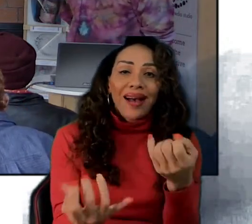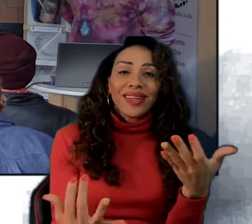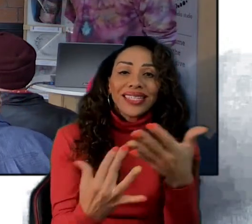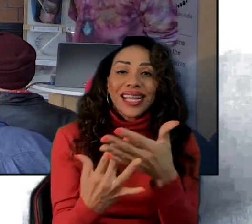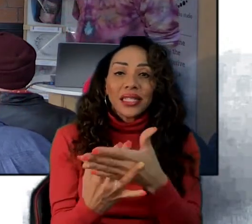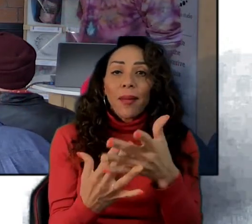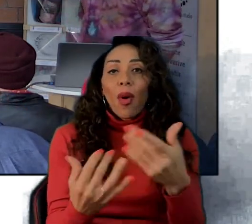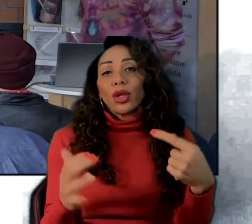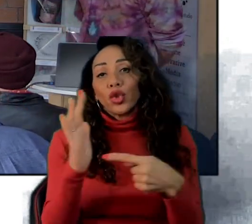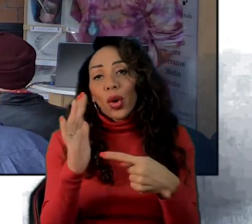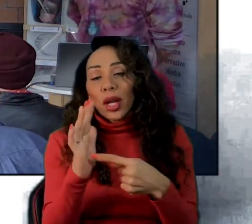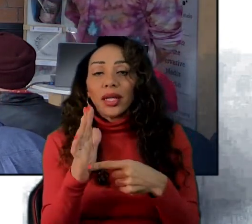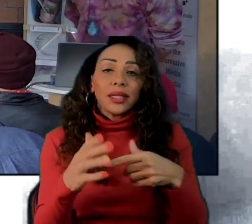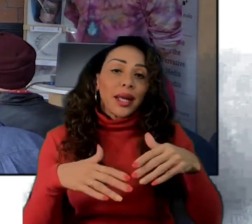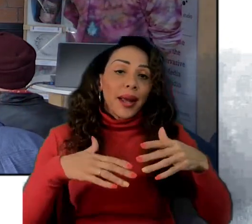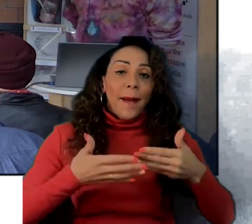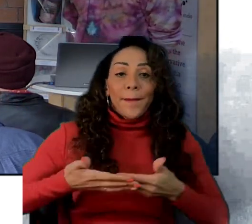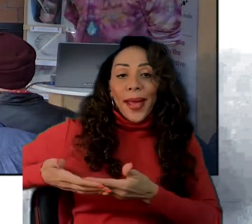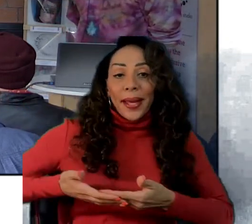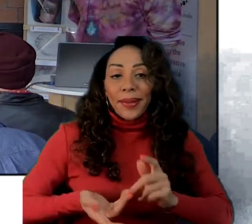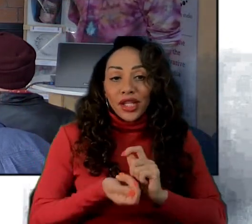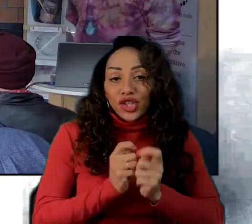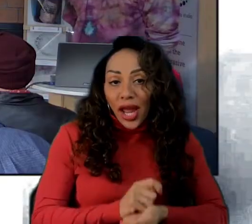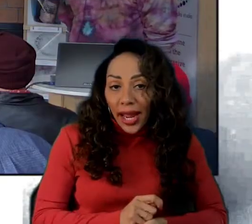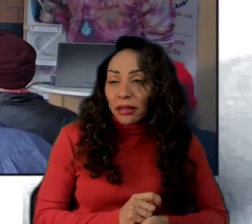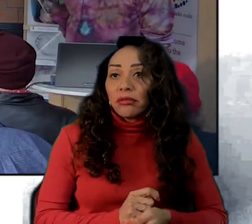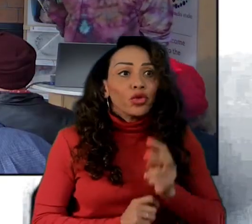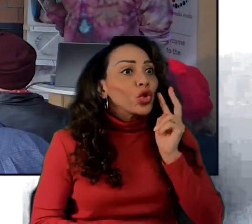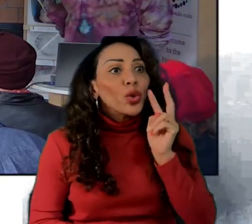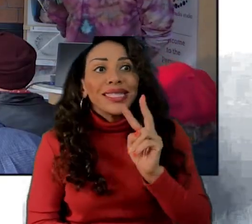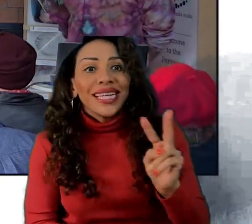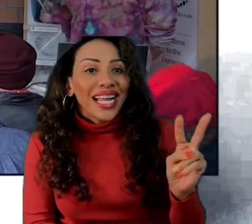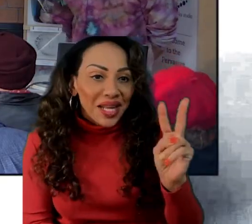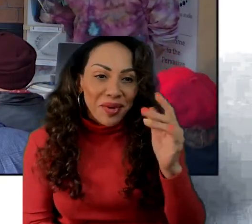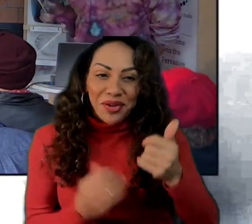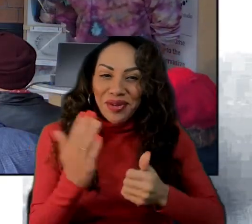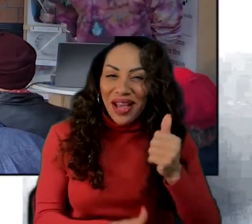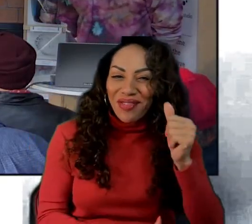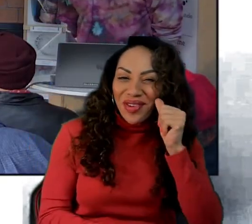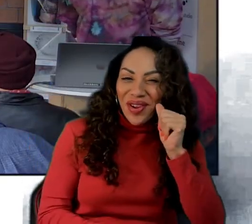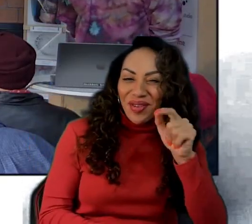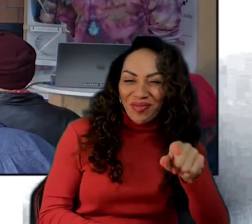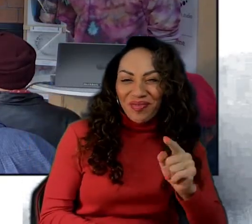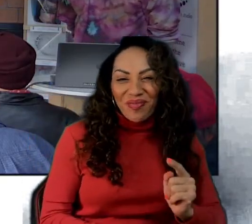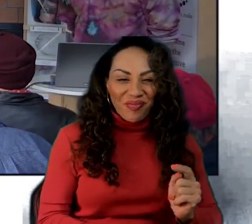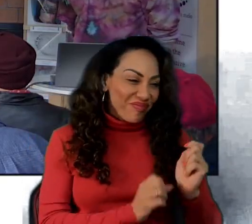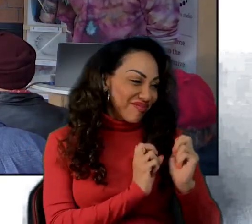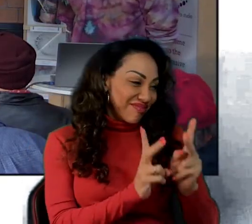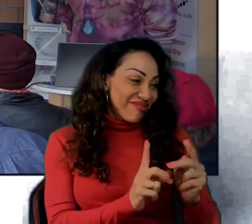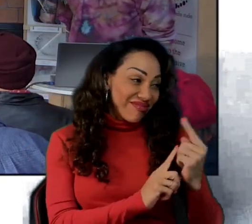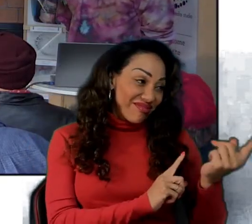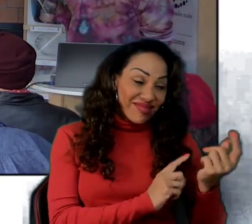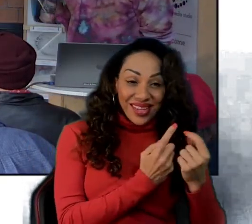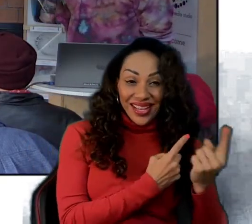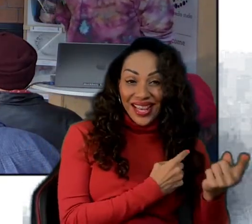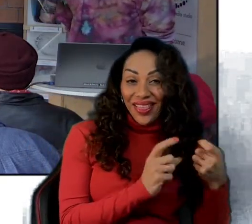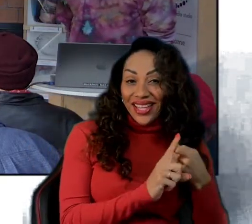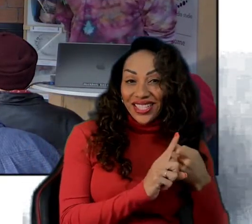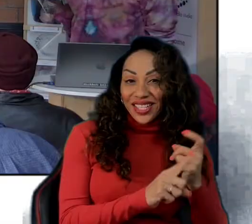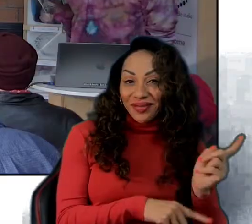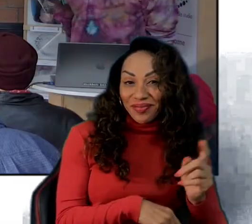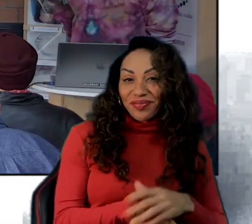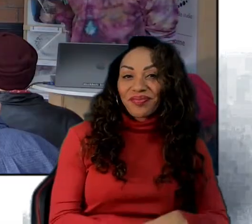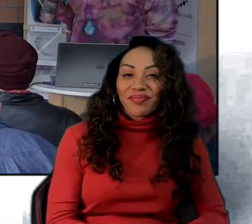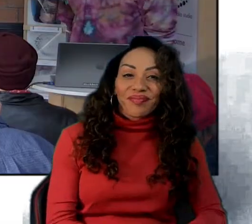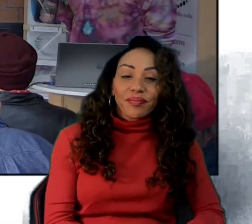change. Don't see any babies here today, but you never know. Over there in the corridor just next to the kitchen. There'll be a Q&A